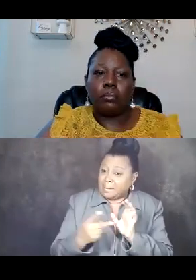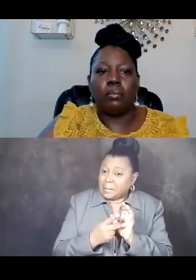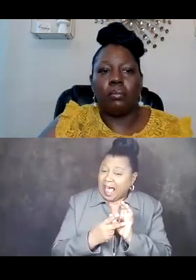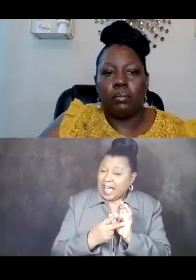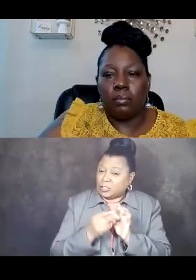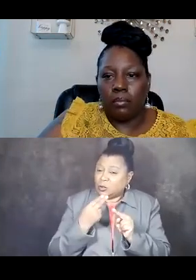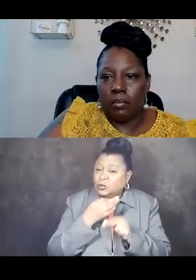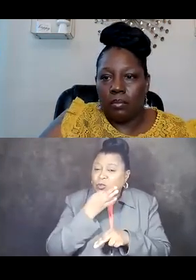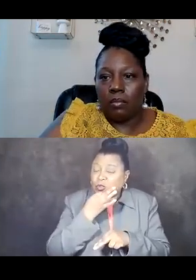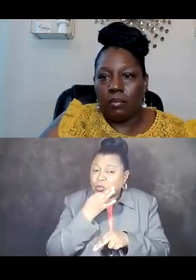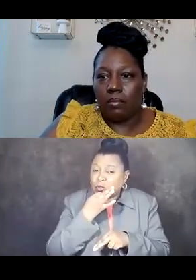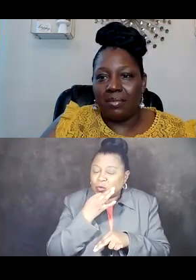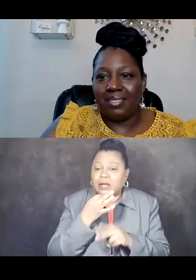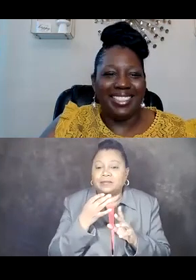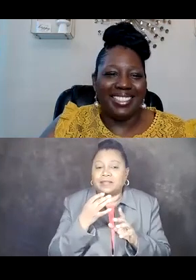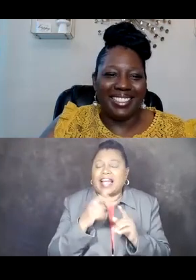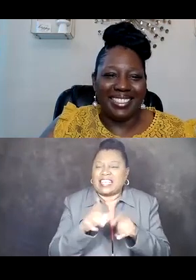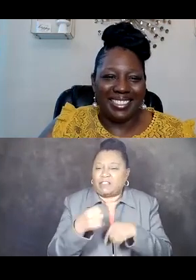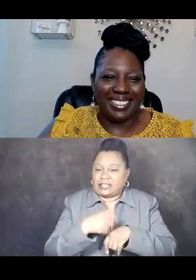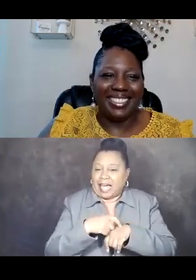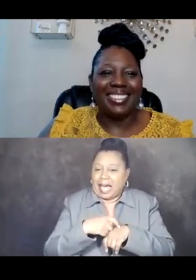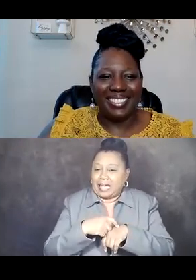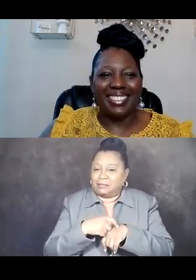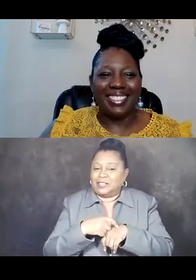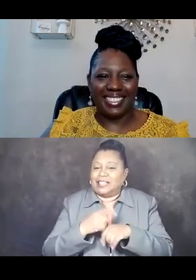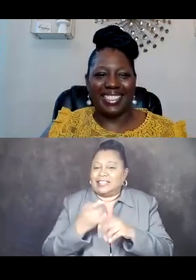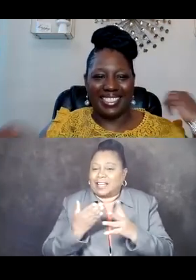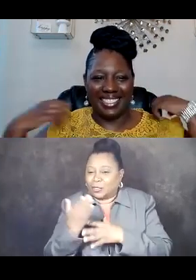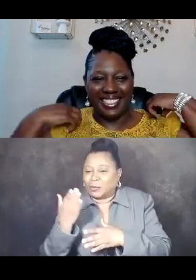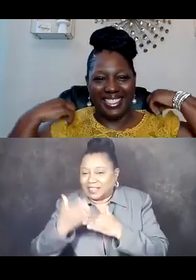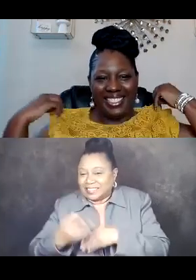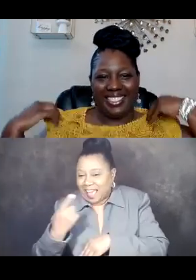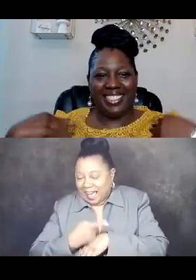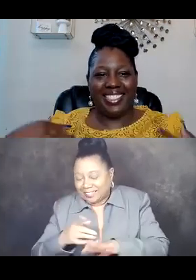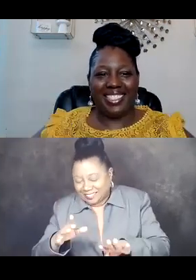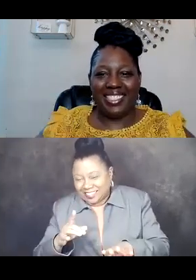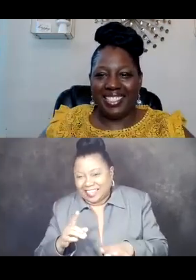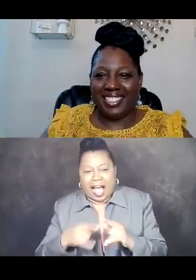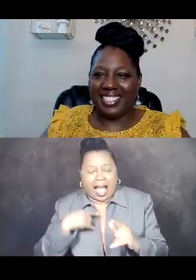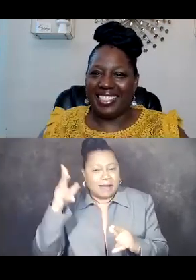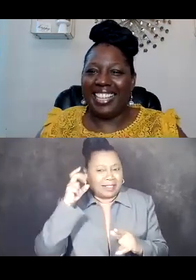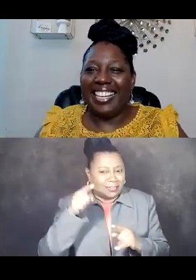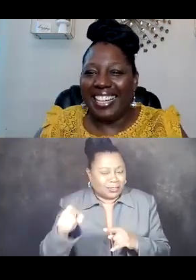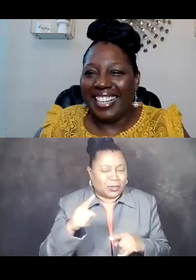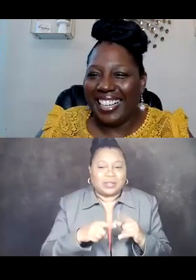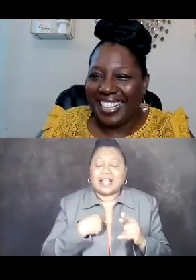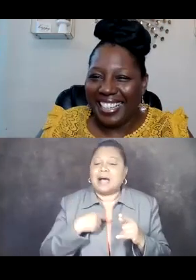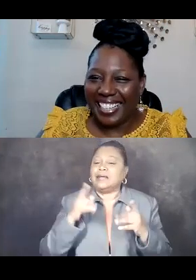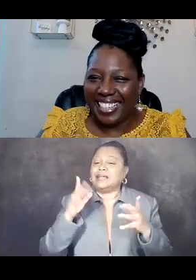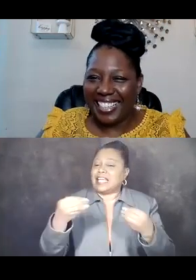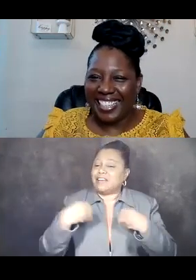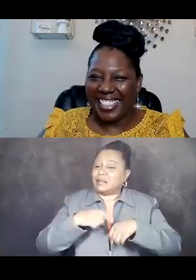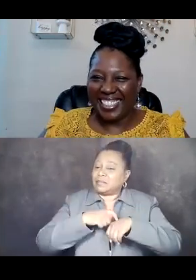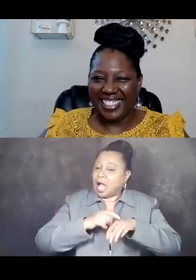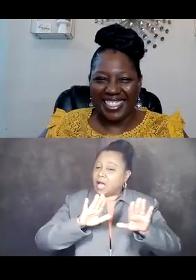bit. Well, not a little bit. Give us time to get the day through. See, I've been listening to you, so I'm going to tell them, give us a little